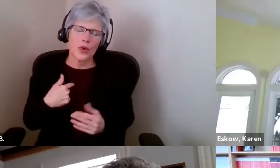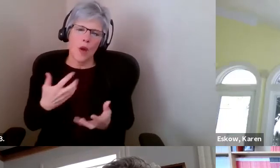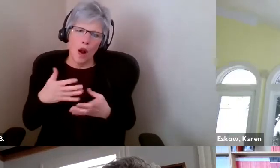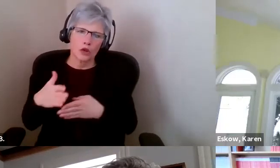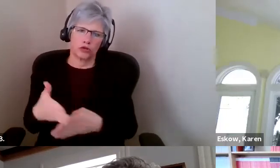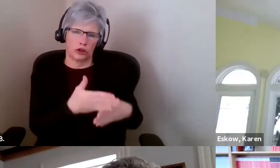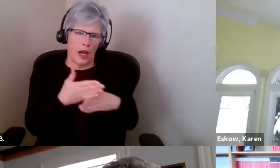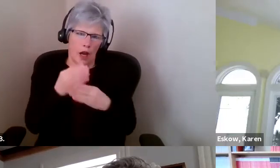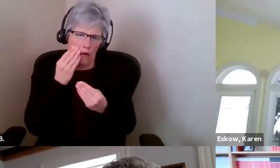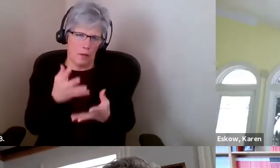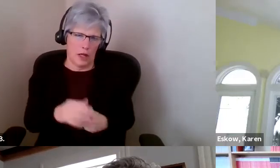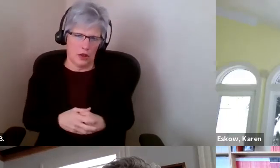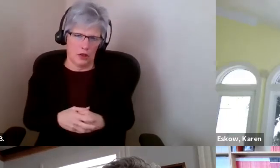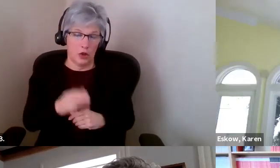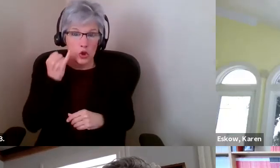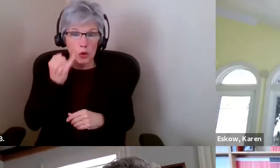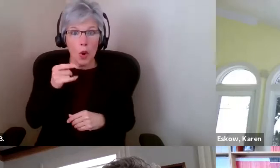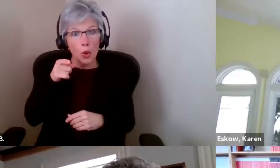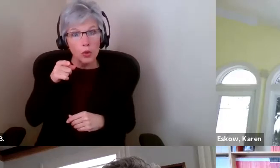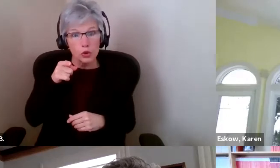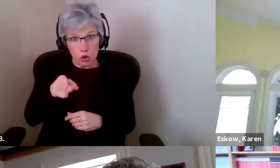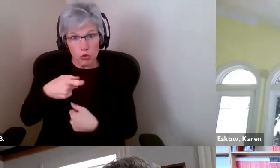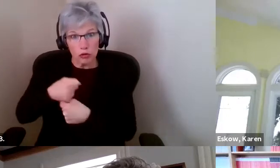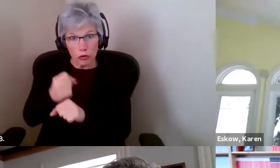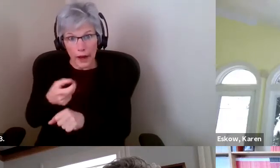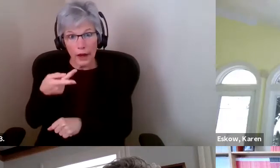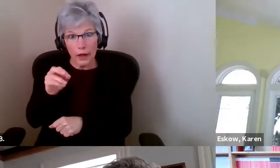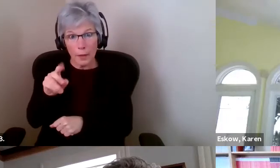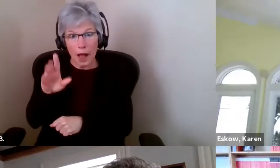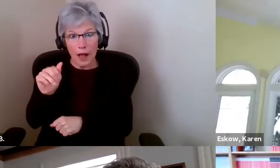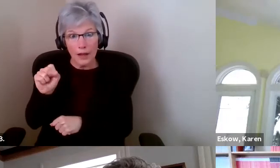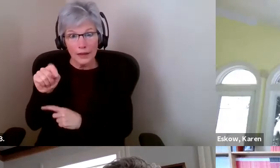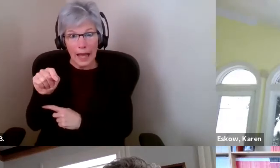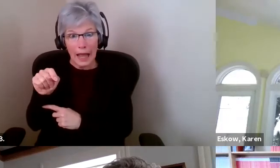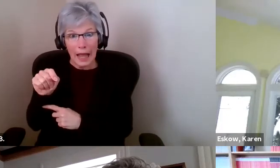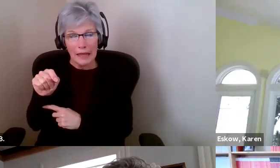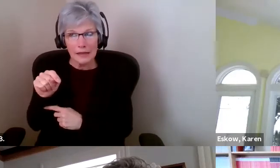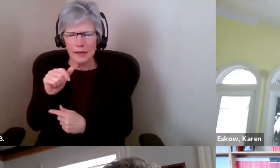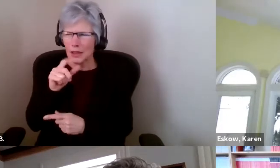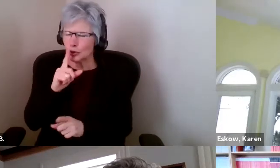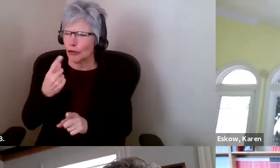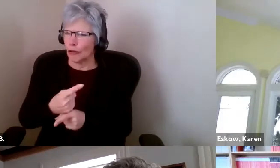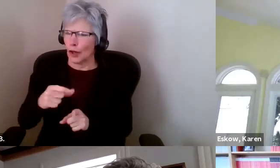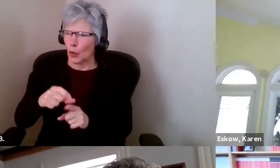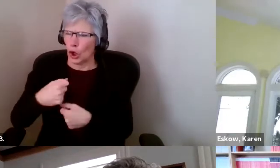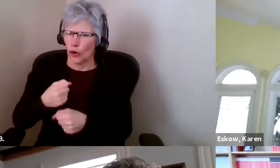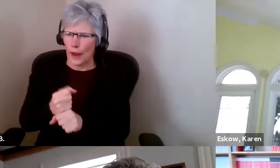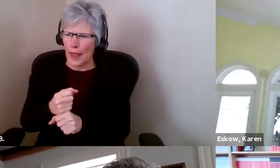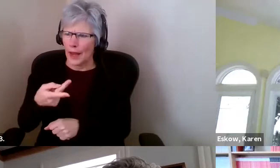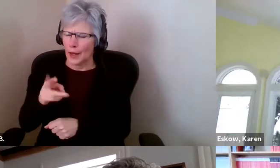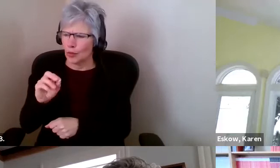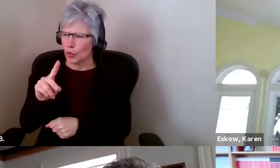if you have a podcast that you create, I don't know what the word is, produce, but in any case, you know what I mean, if it's your